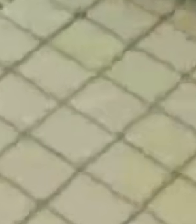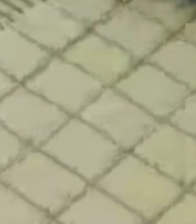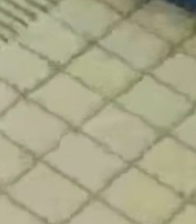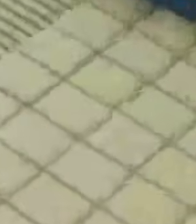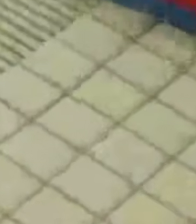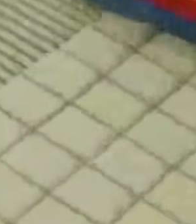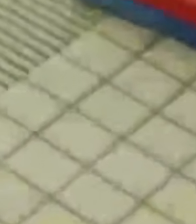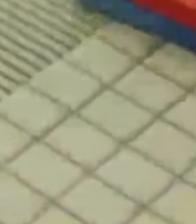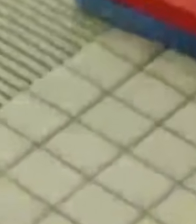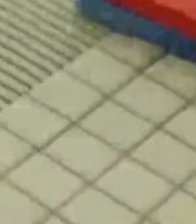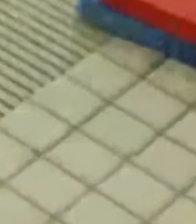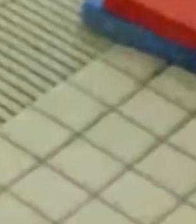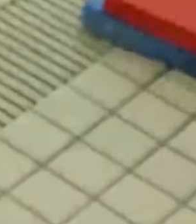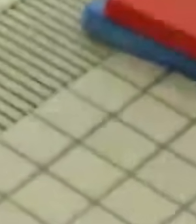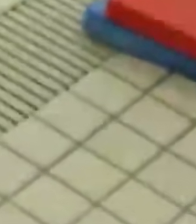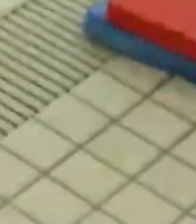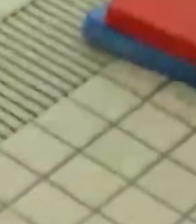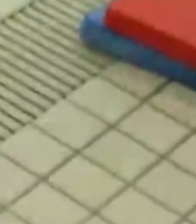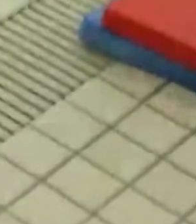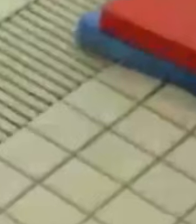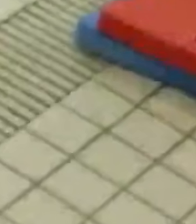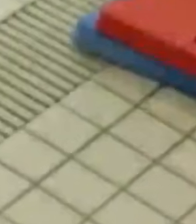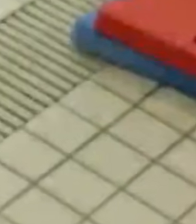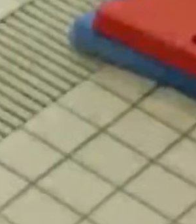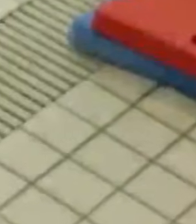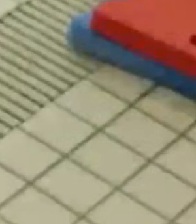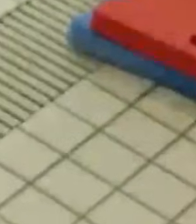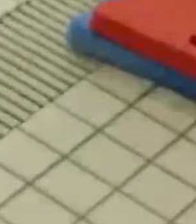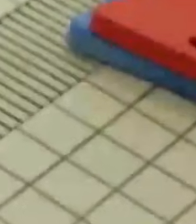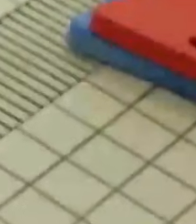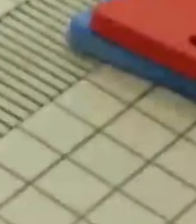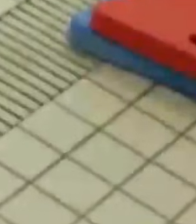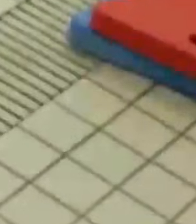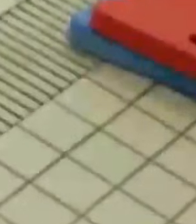I'm doing and then we'll do that together. Looks like this, so hands on the